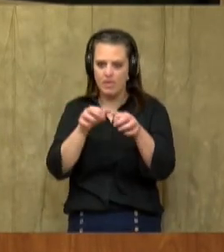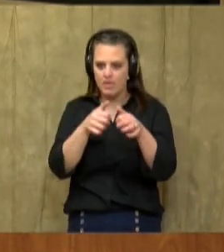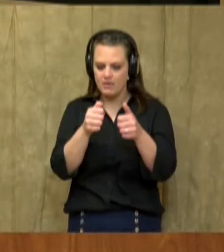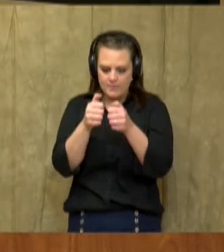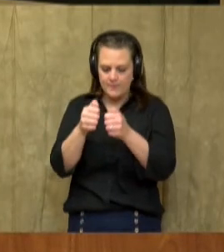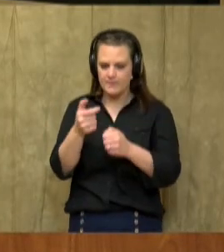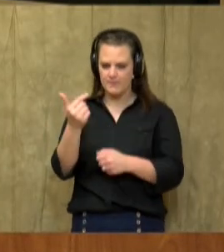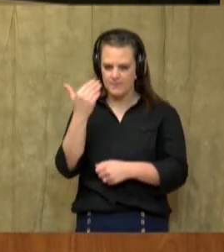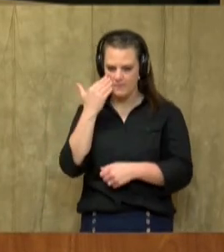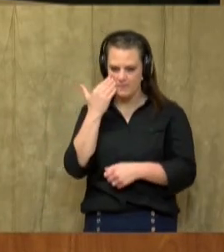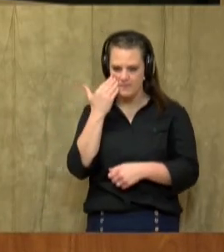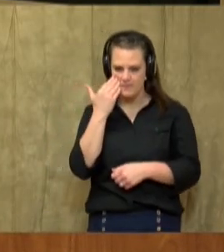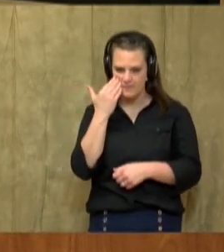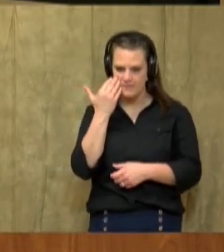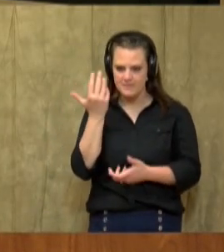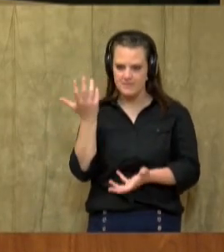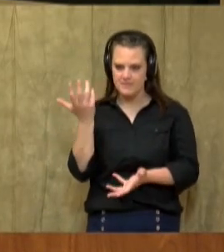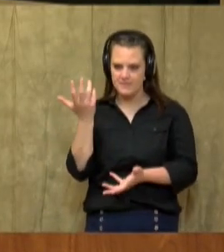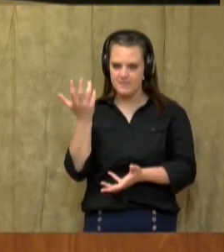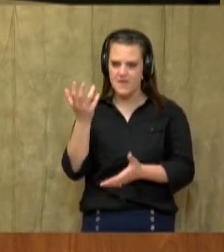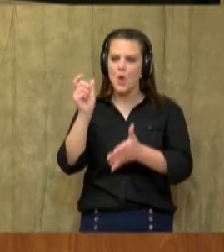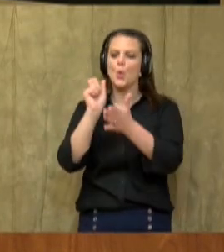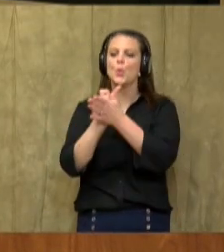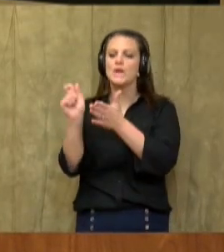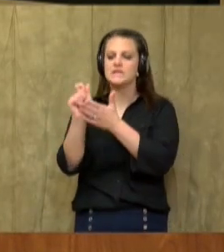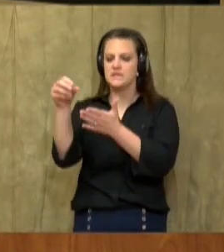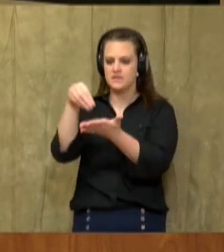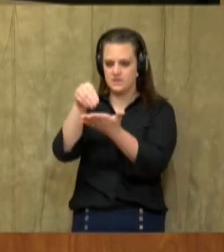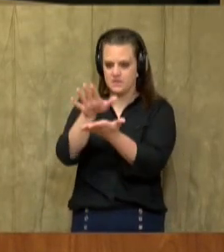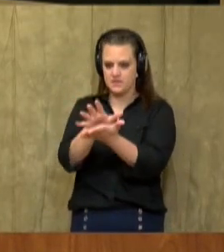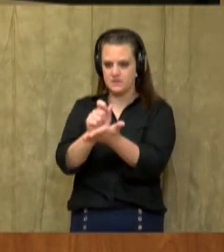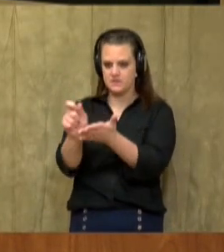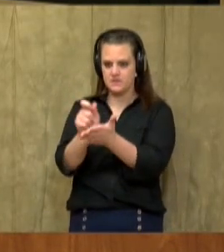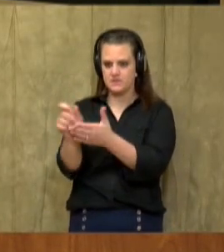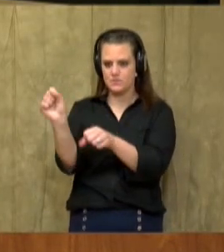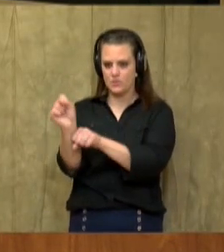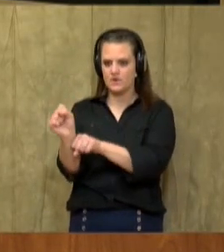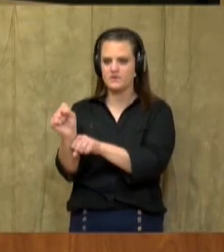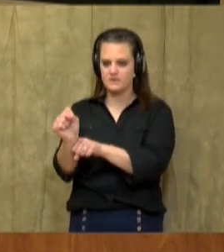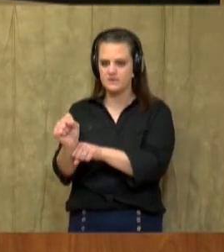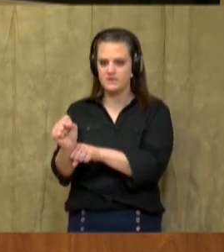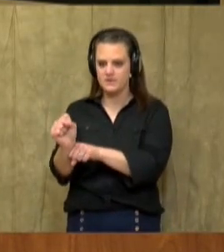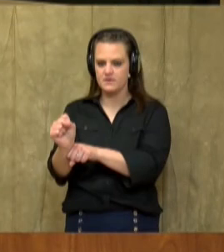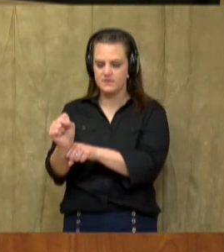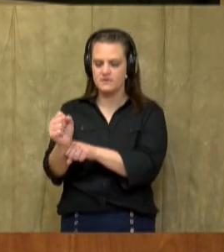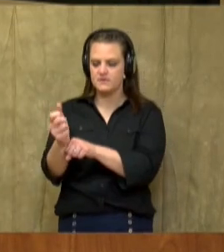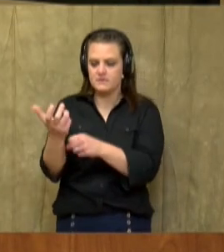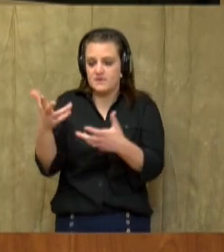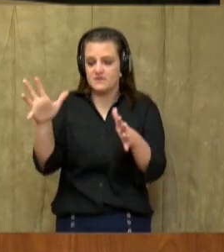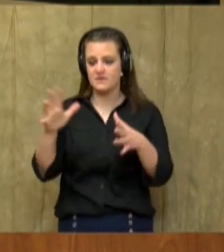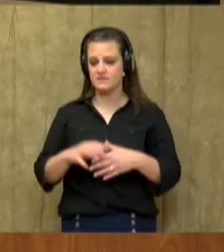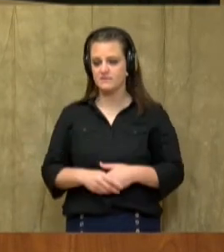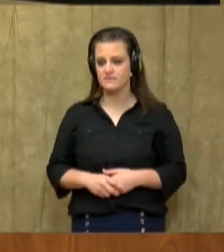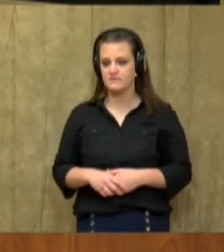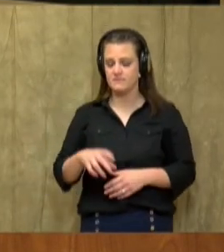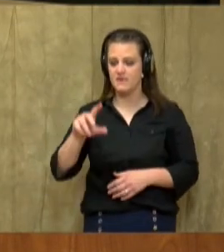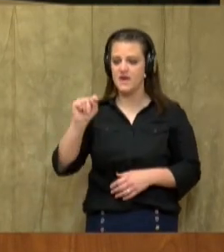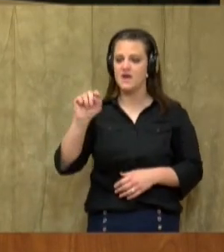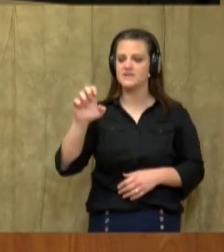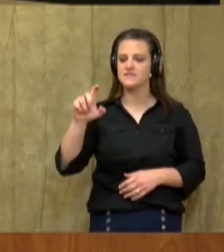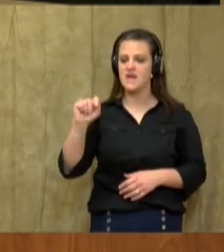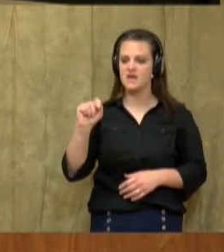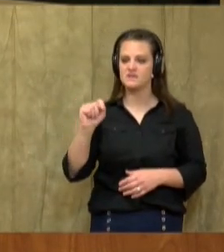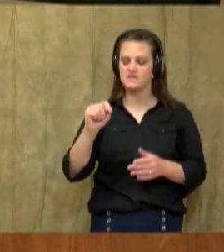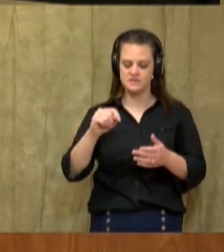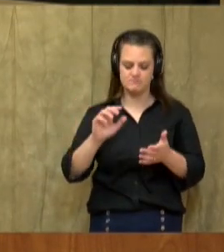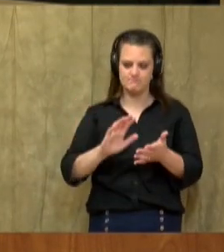our friends. It is written work. Okay? That's all text is. It's written work,